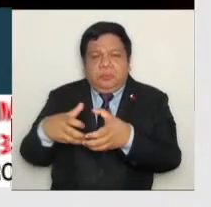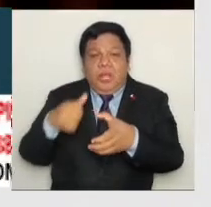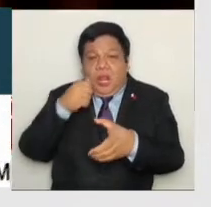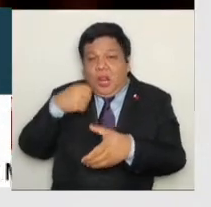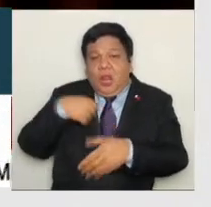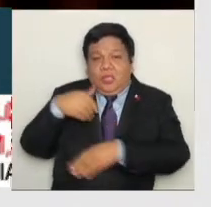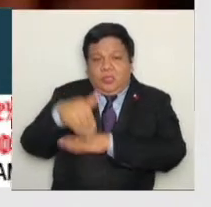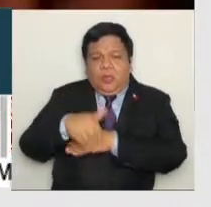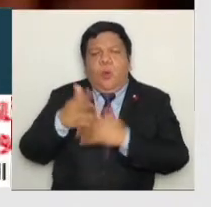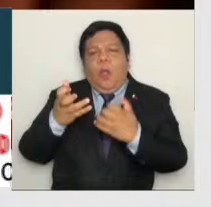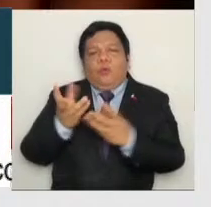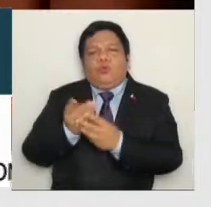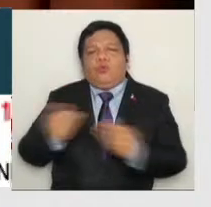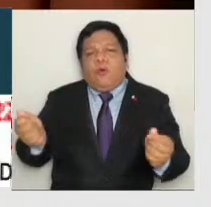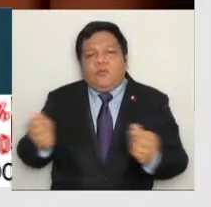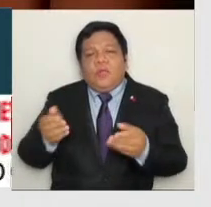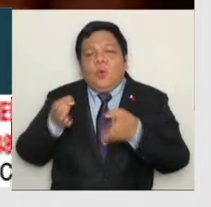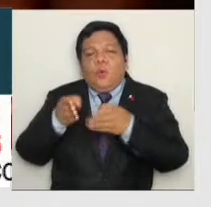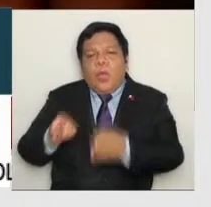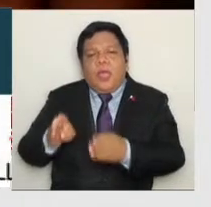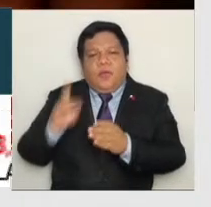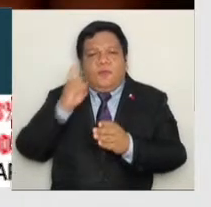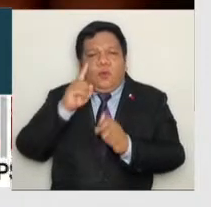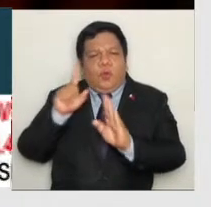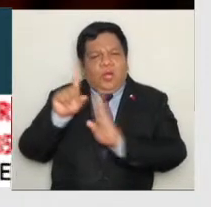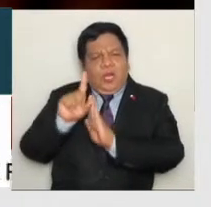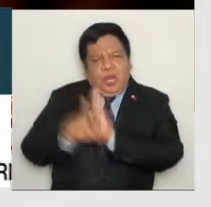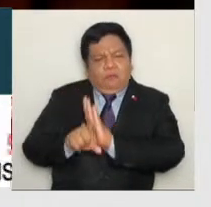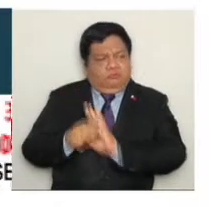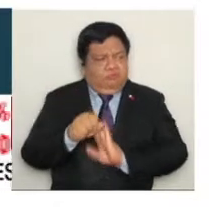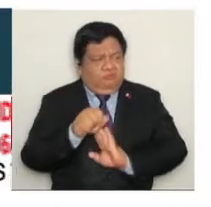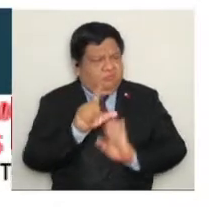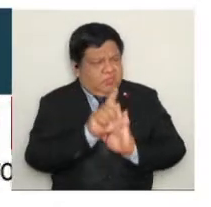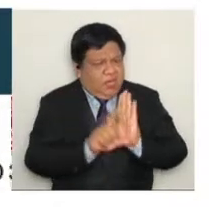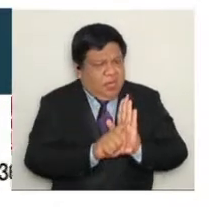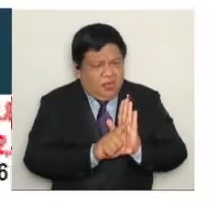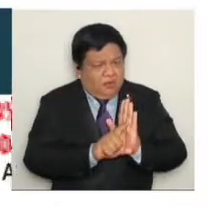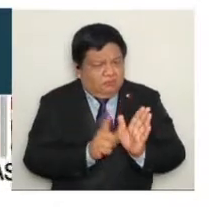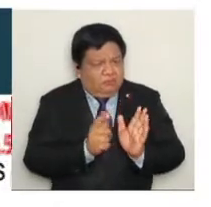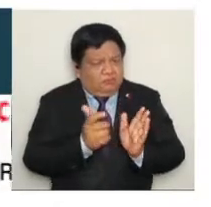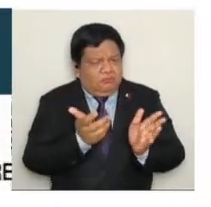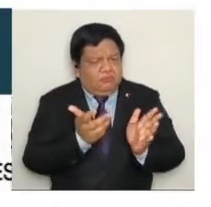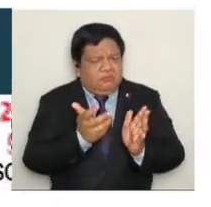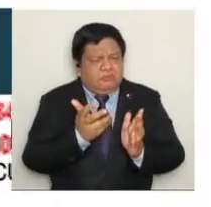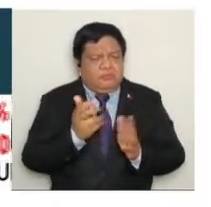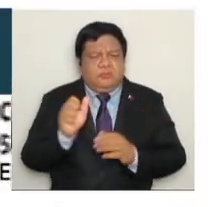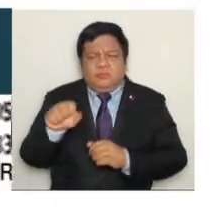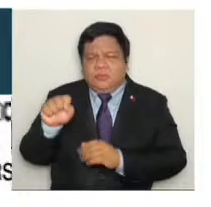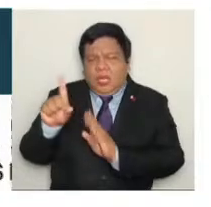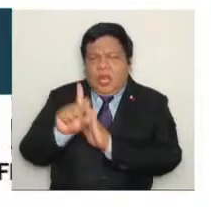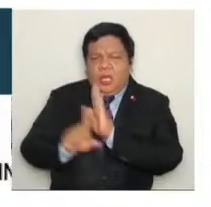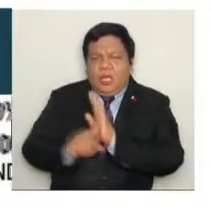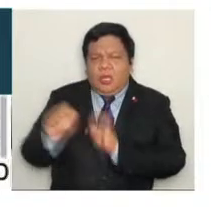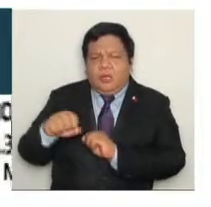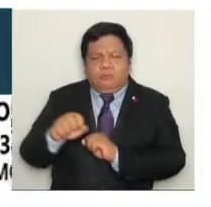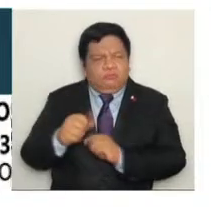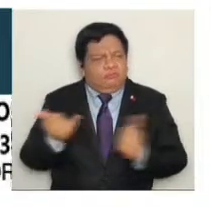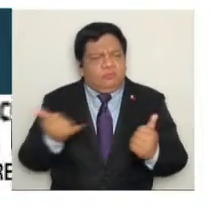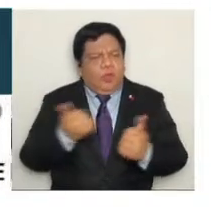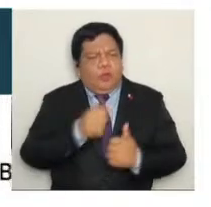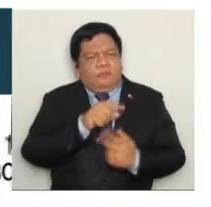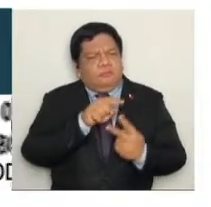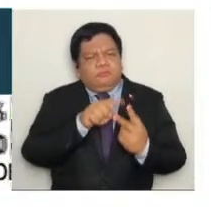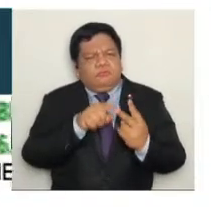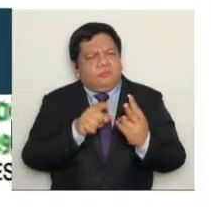manner. In a legal manner? Yes, let's support him. Okay, what are the options right there for